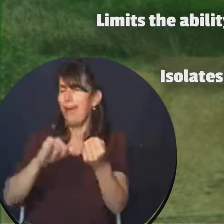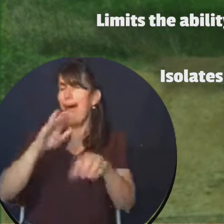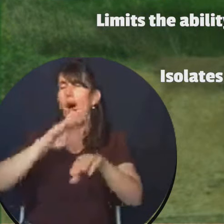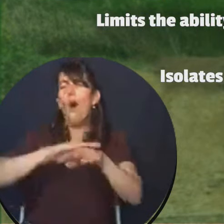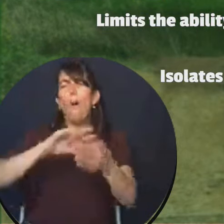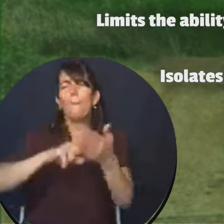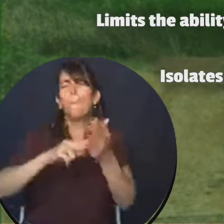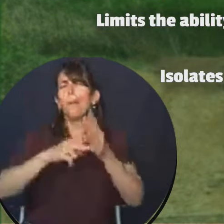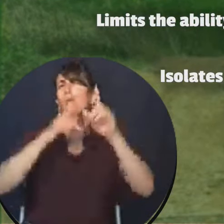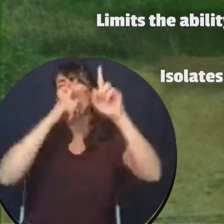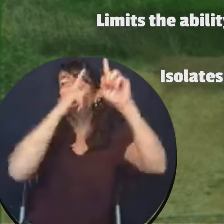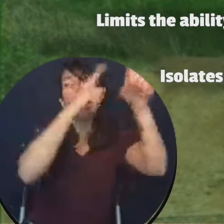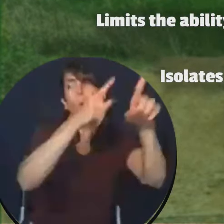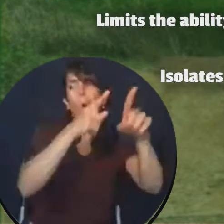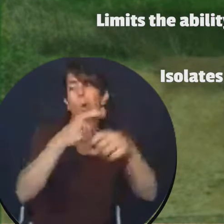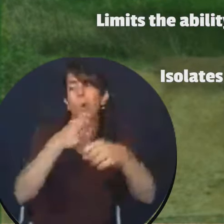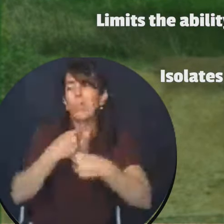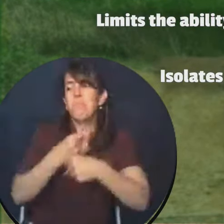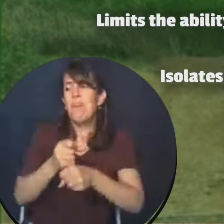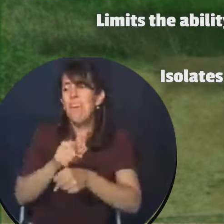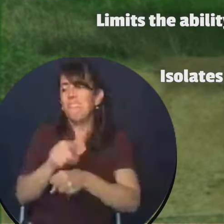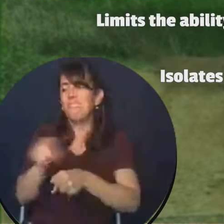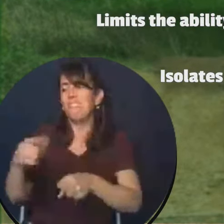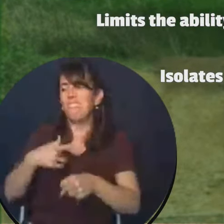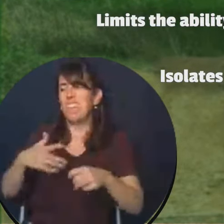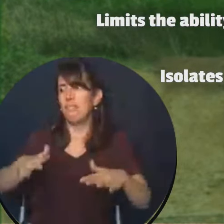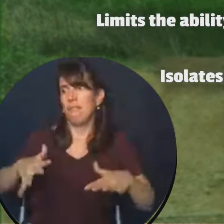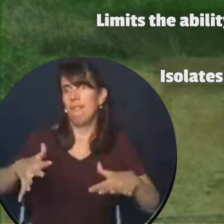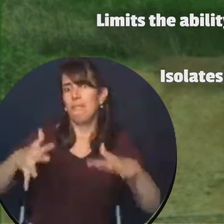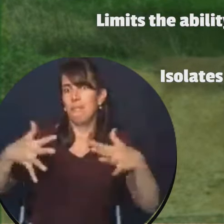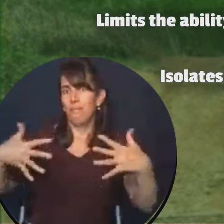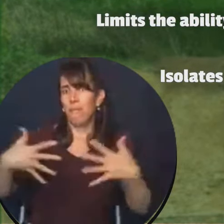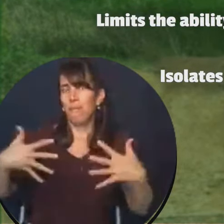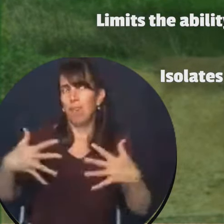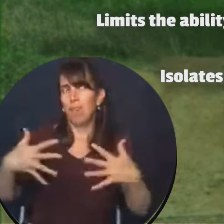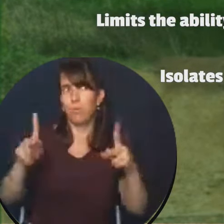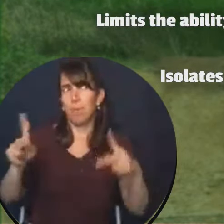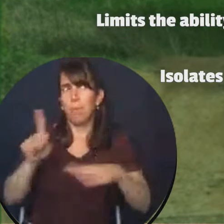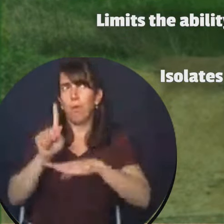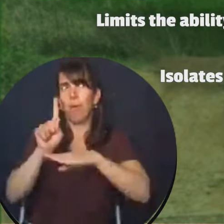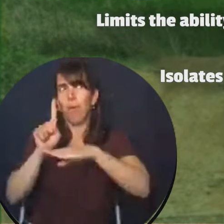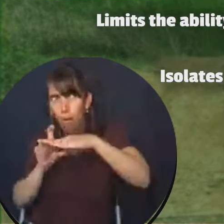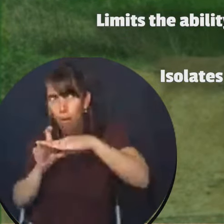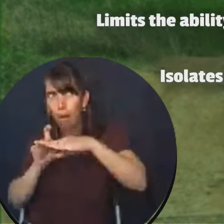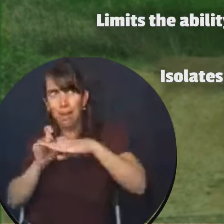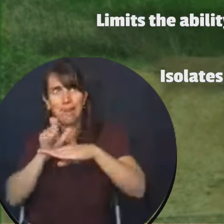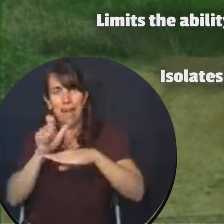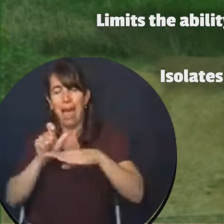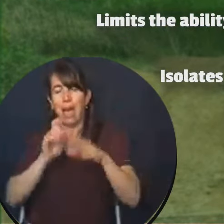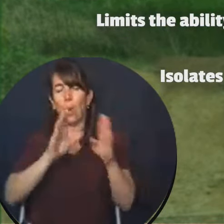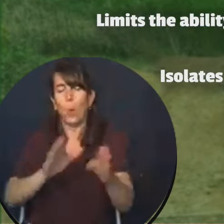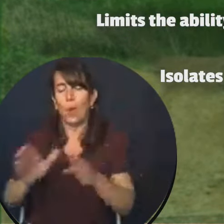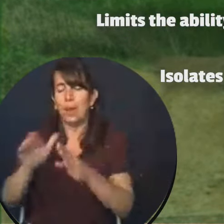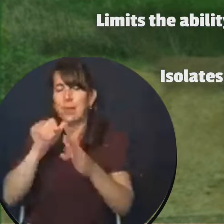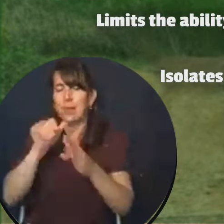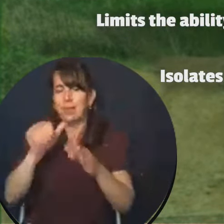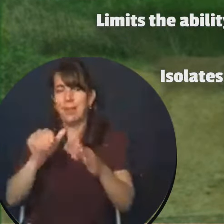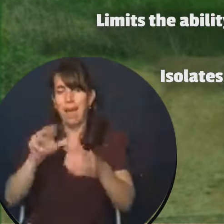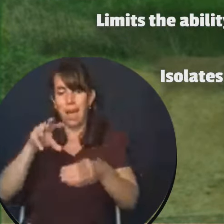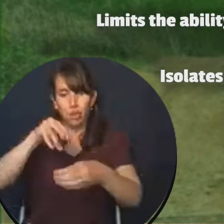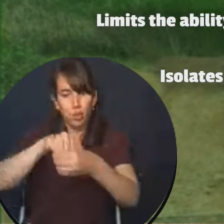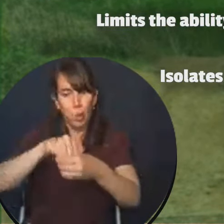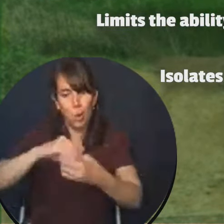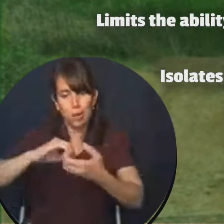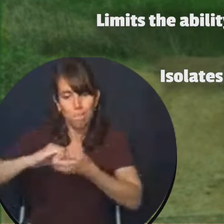intentional counterinsurgency action to isolate us from each other, when mutual aid is all about creating communities of care and